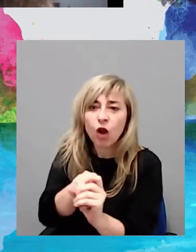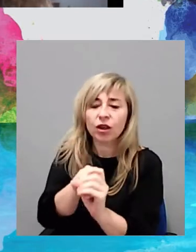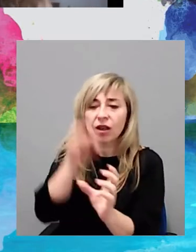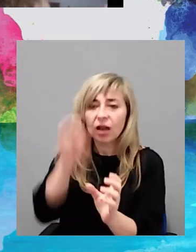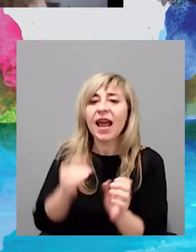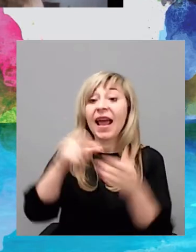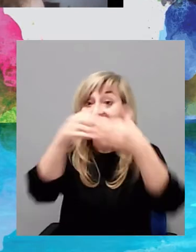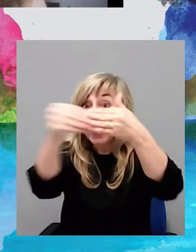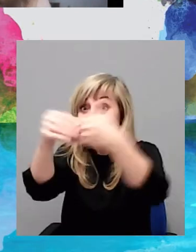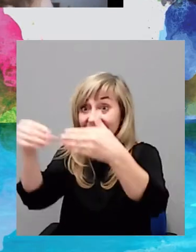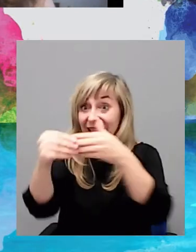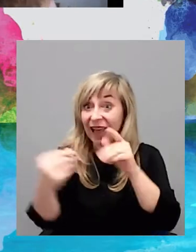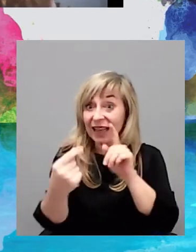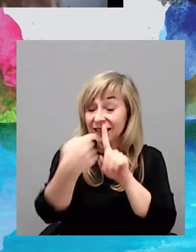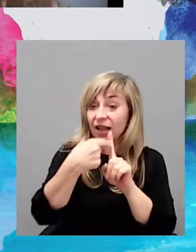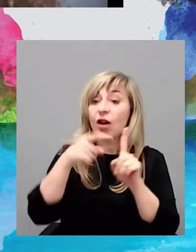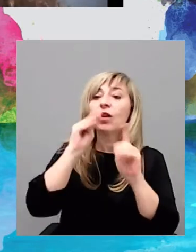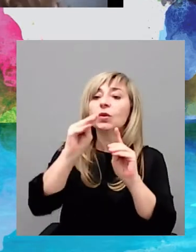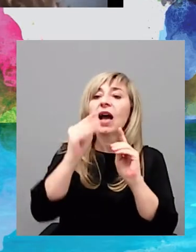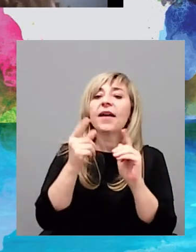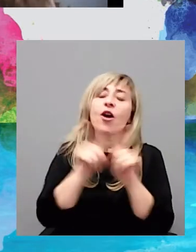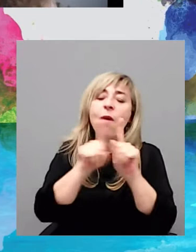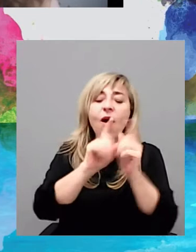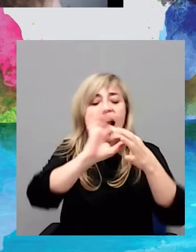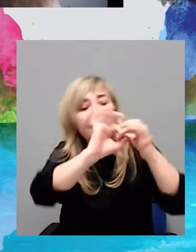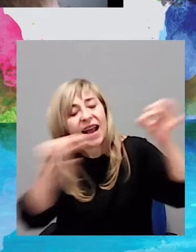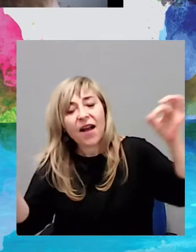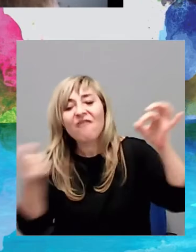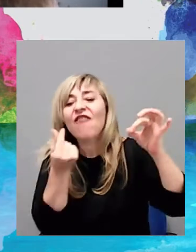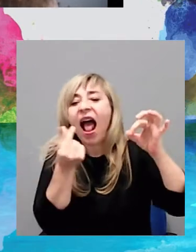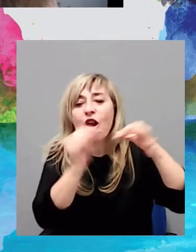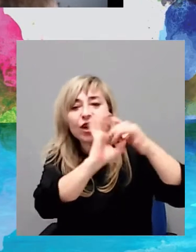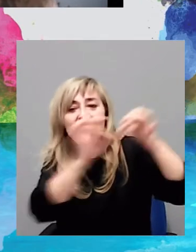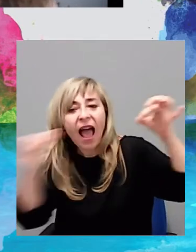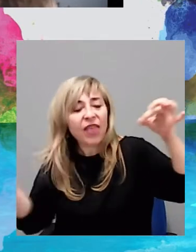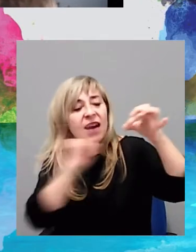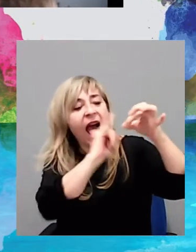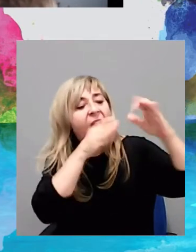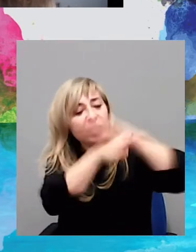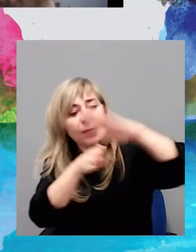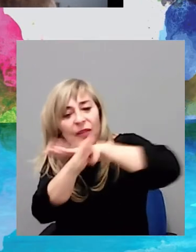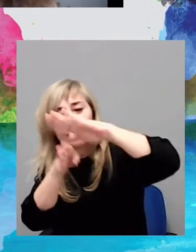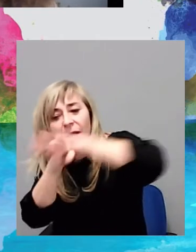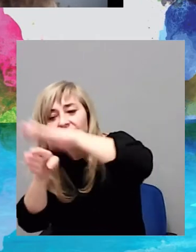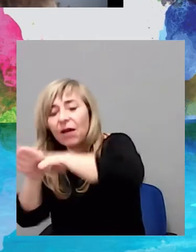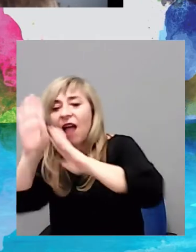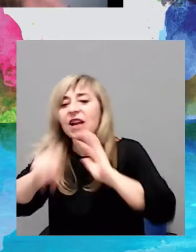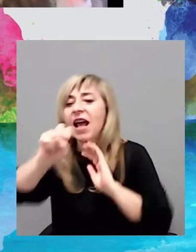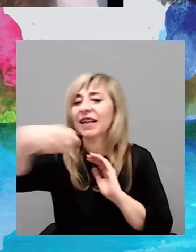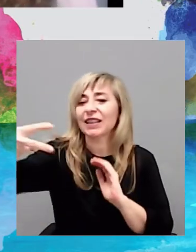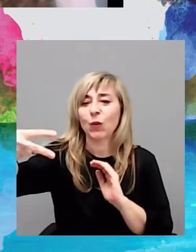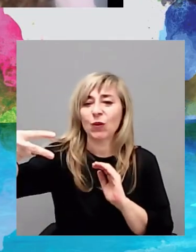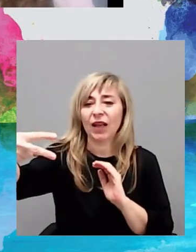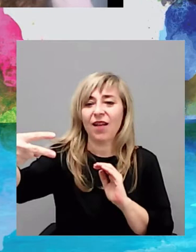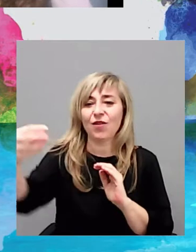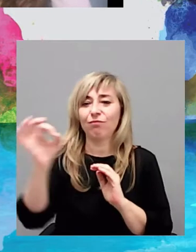by designing the whole value chain and making it accessible so that we can have good results, our